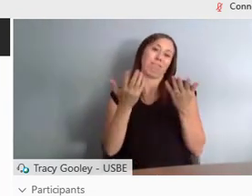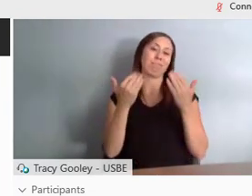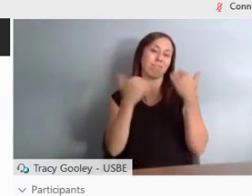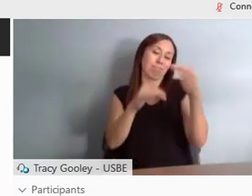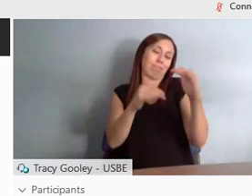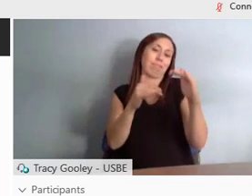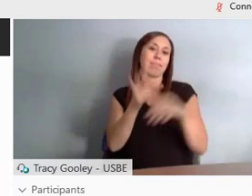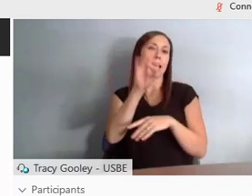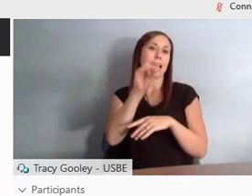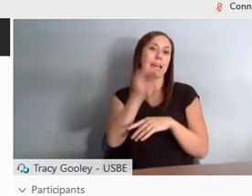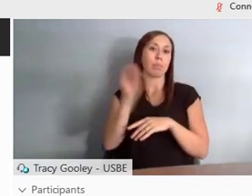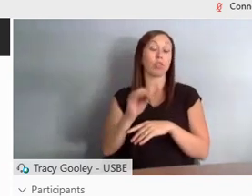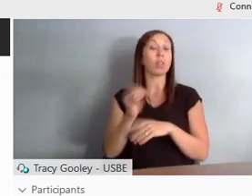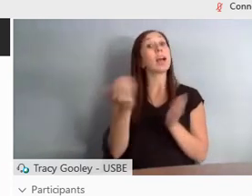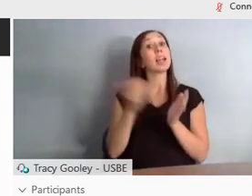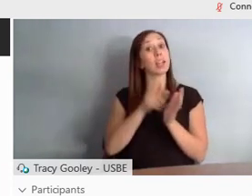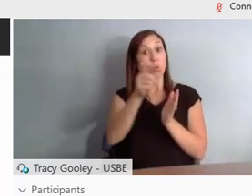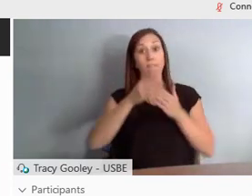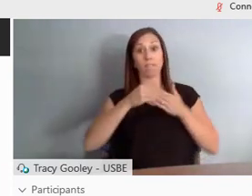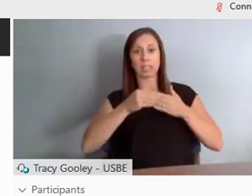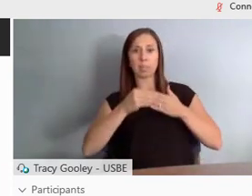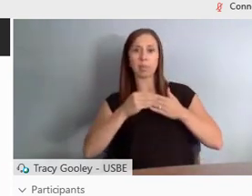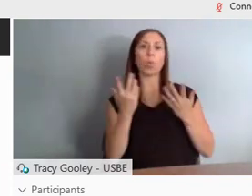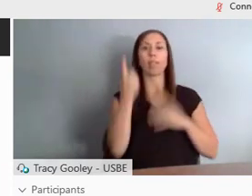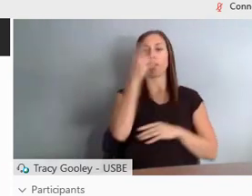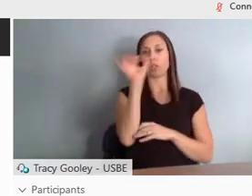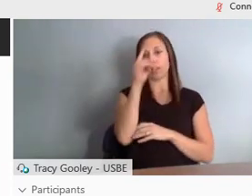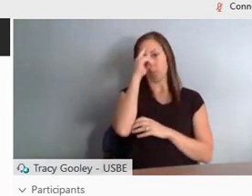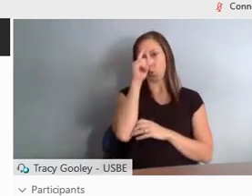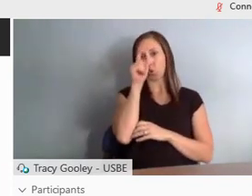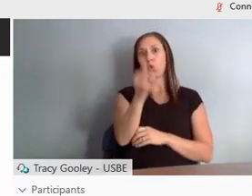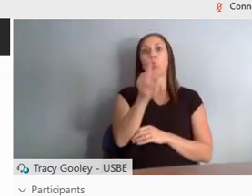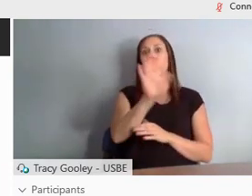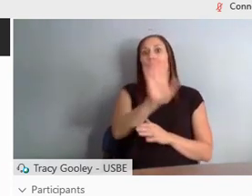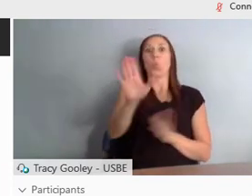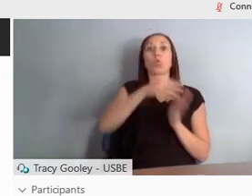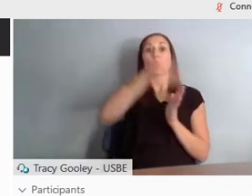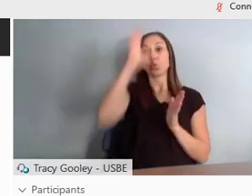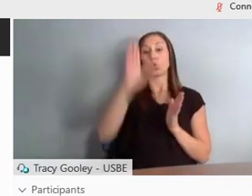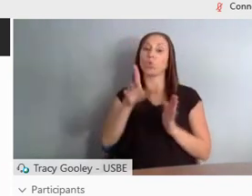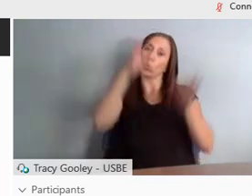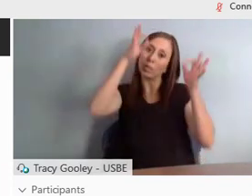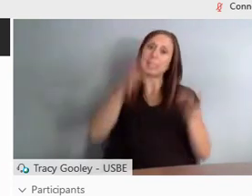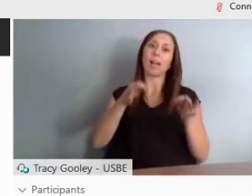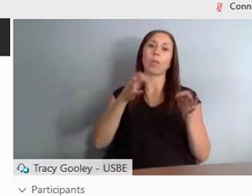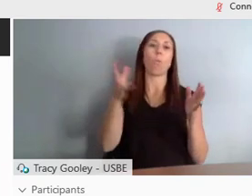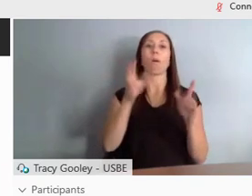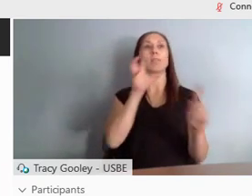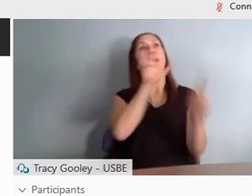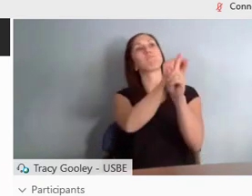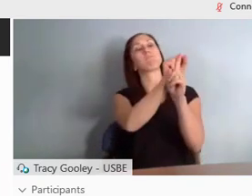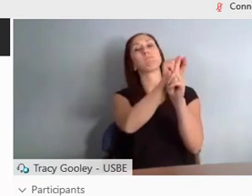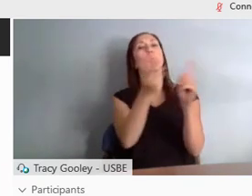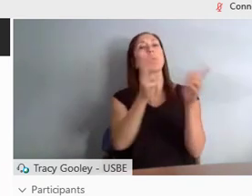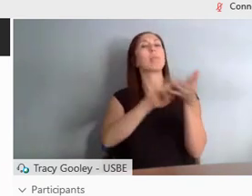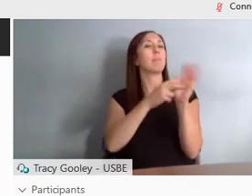teacher do have a little bit of flexibility in what that looks like for your students. So you determine that mastery piece.